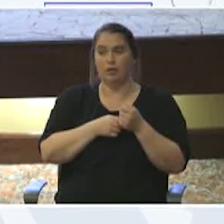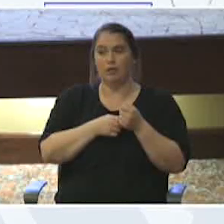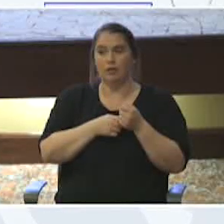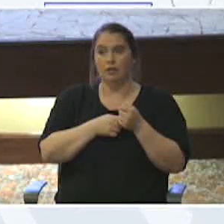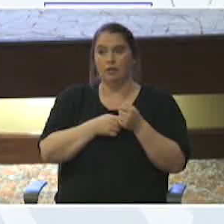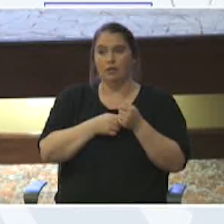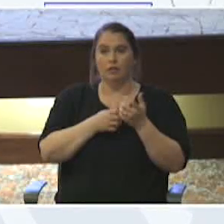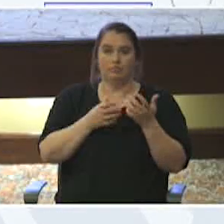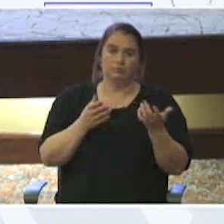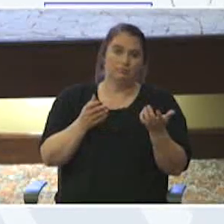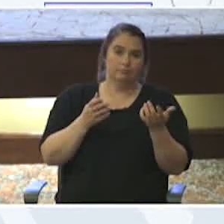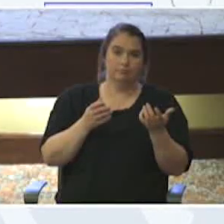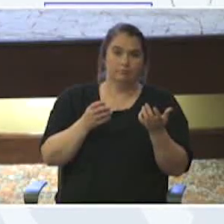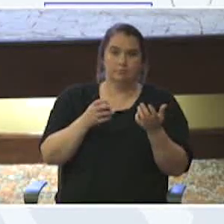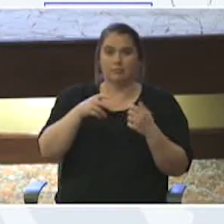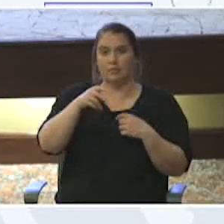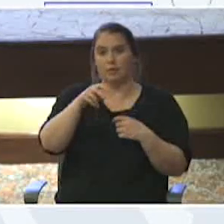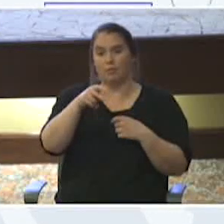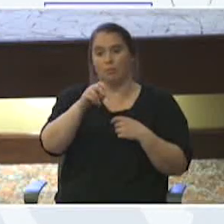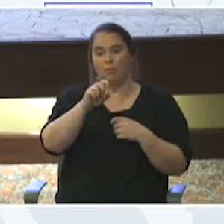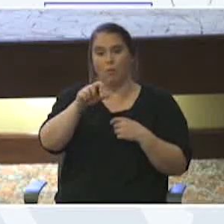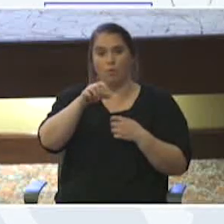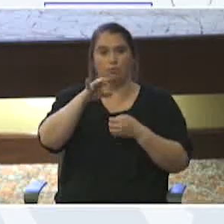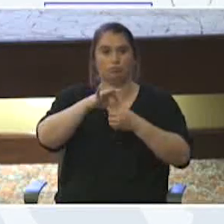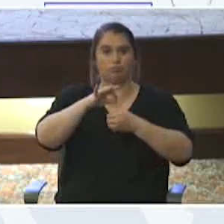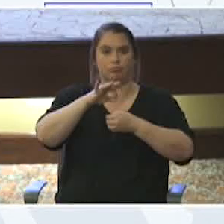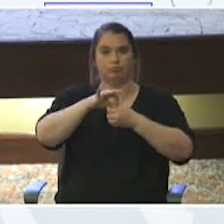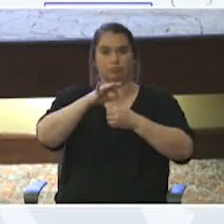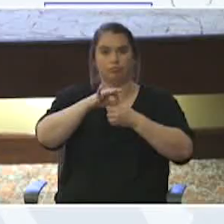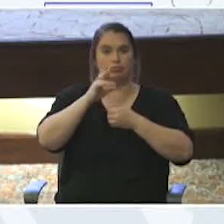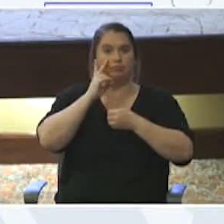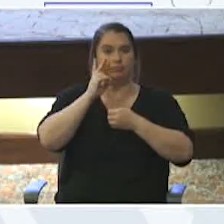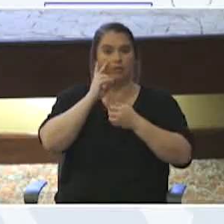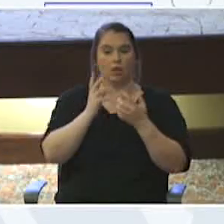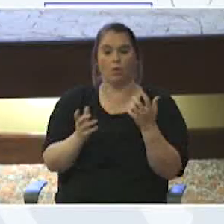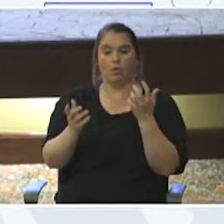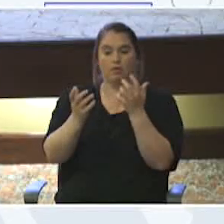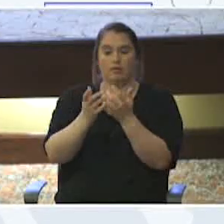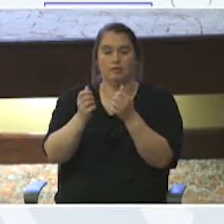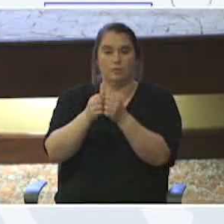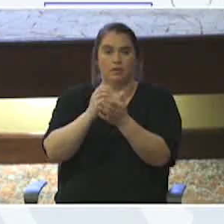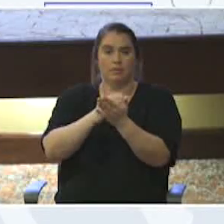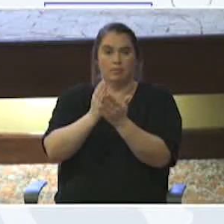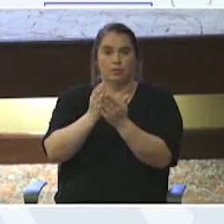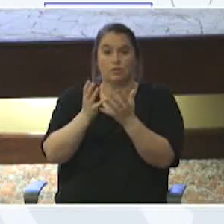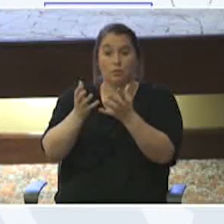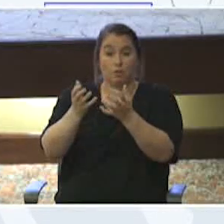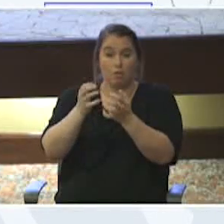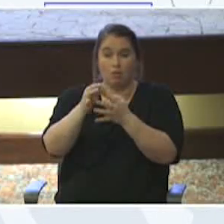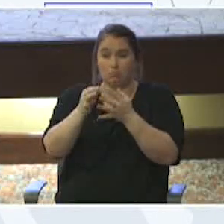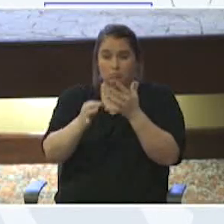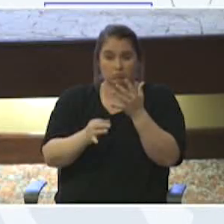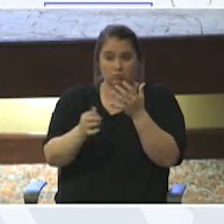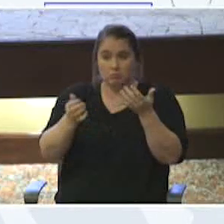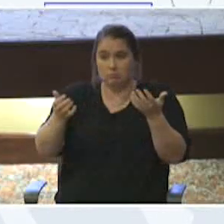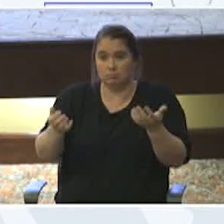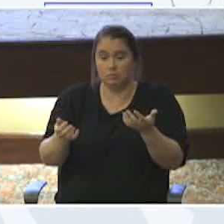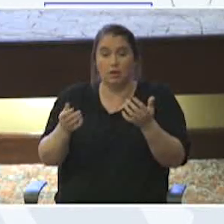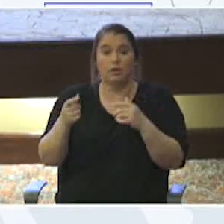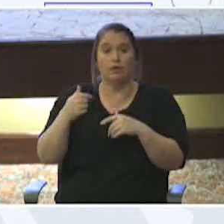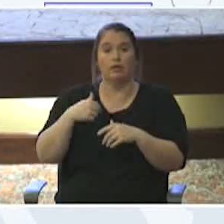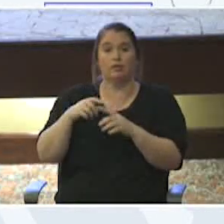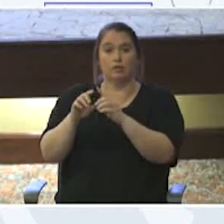poll, if you will, for suggested improvements in accordance with the budget. And the department is